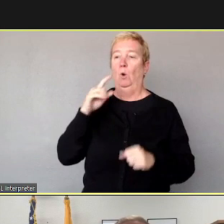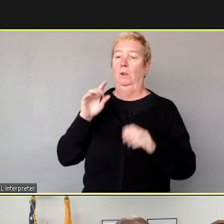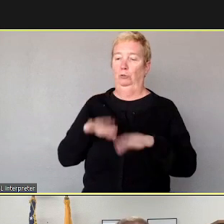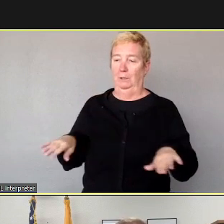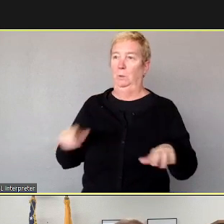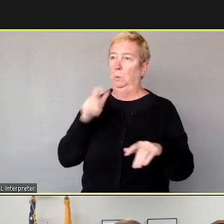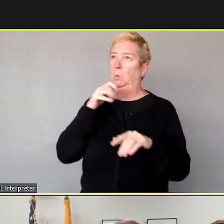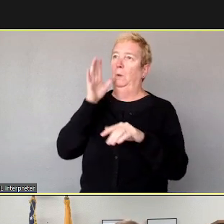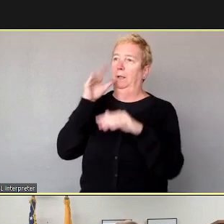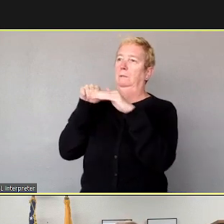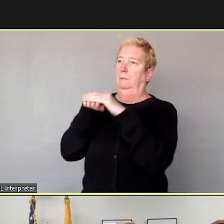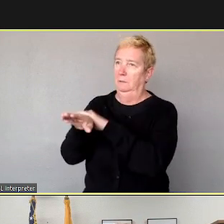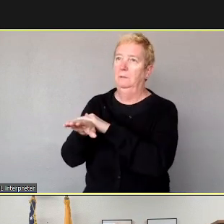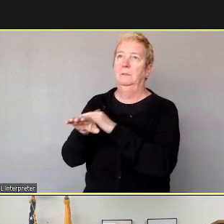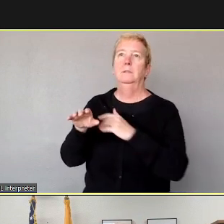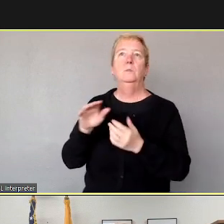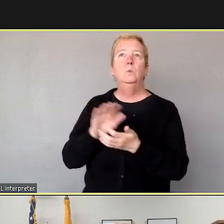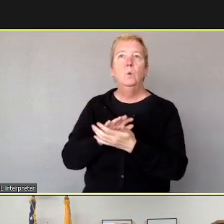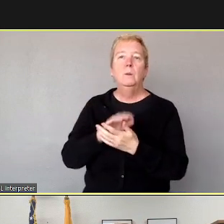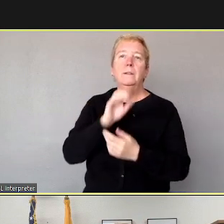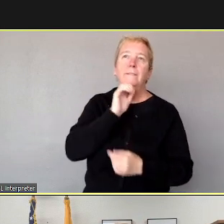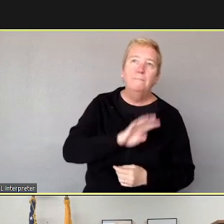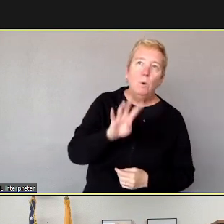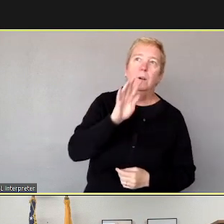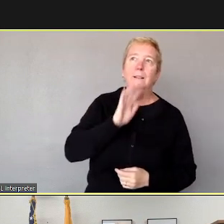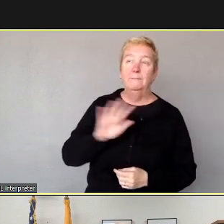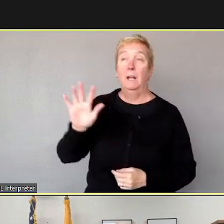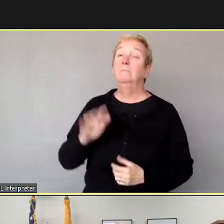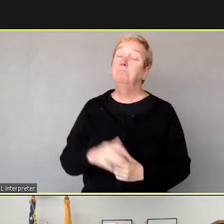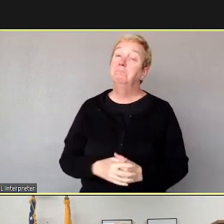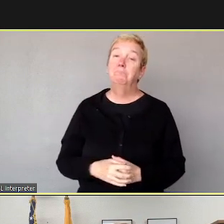entering school, that 4 to 5 year old age group.